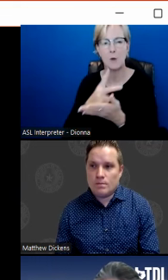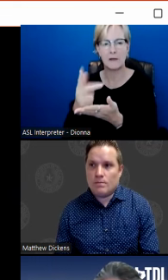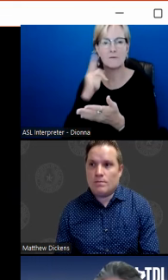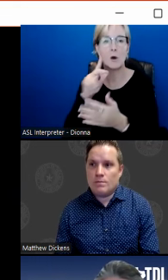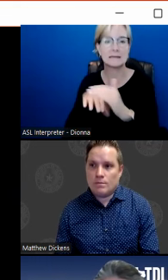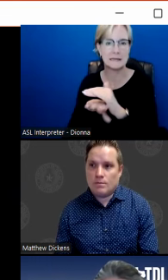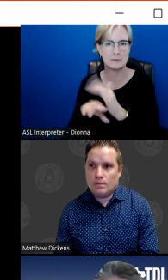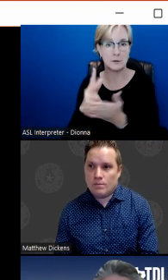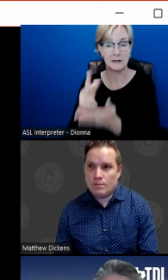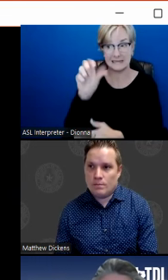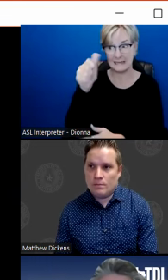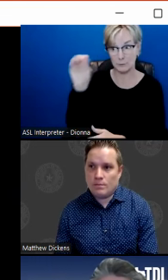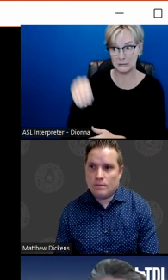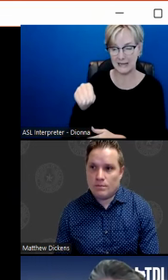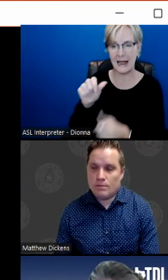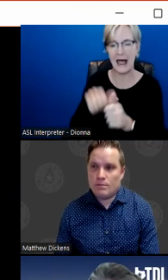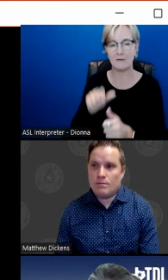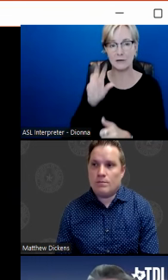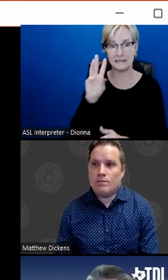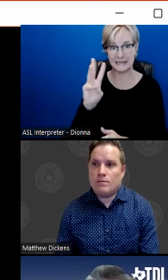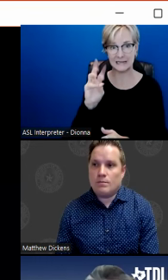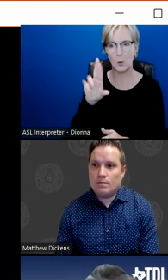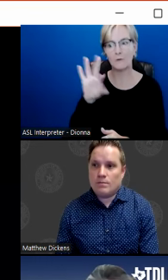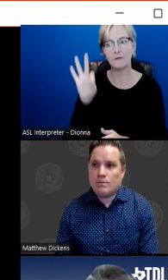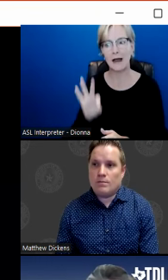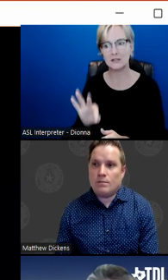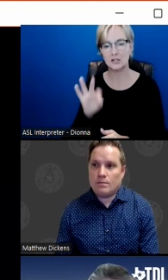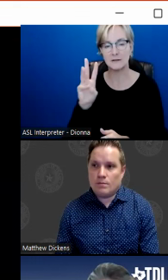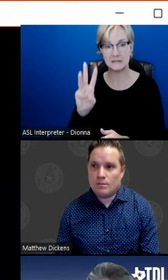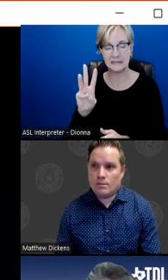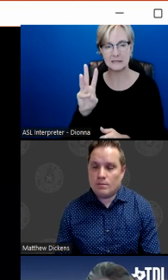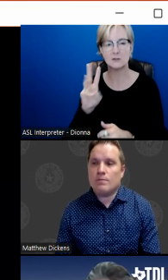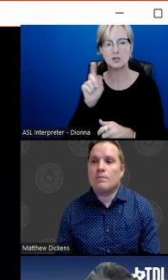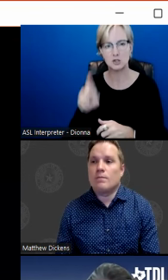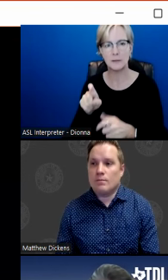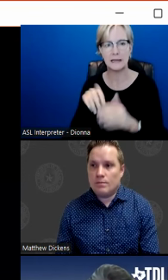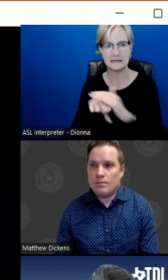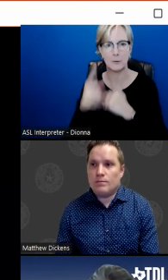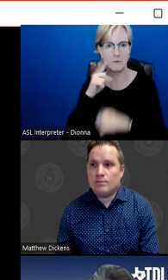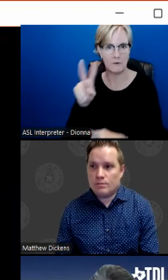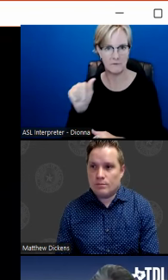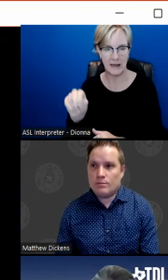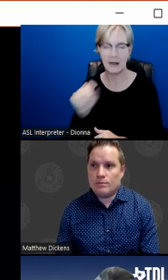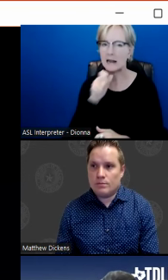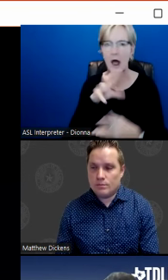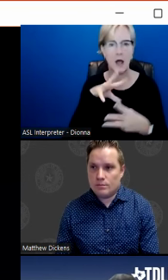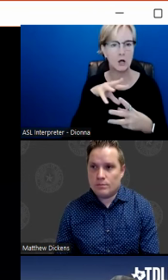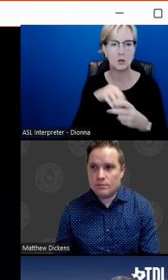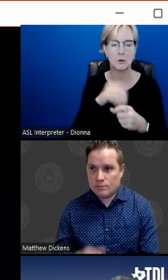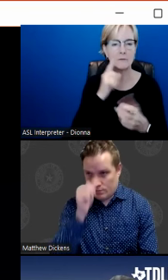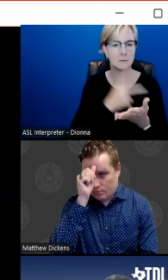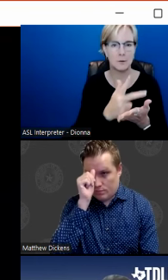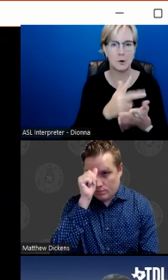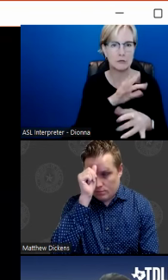10%, every six or fraction of six spots will be van accessible. And this does not include parking spaces reserved for